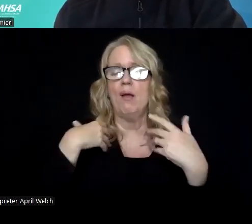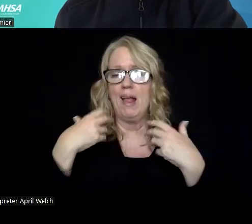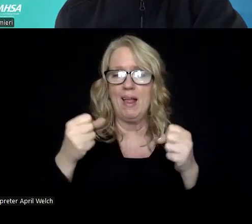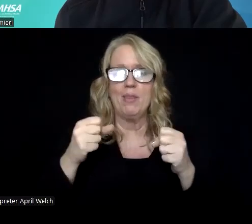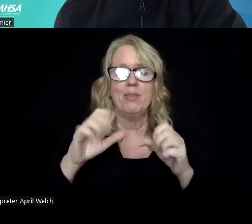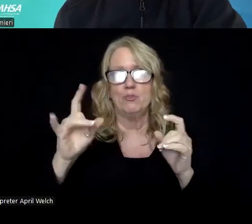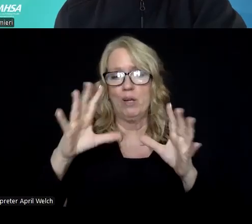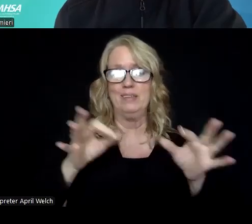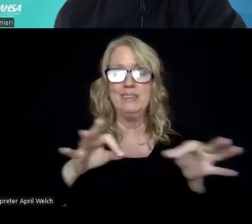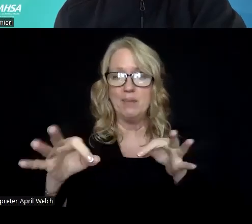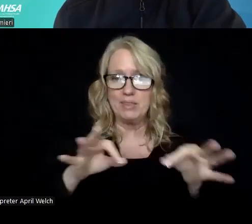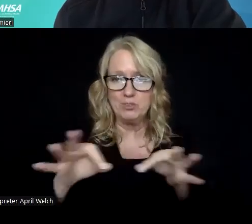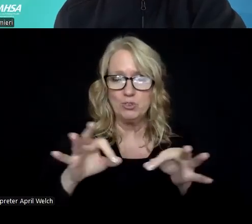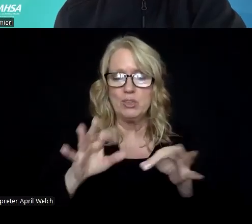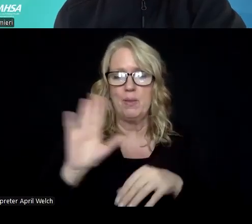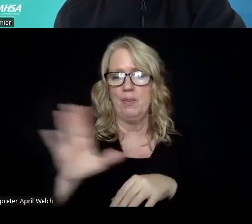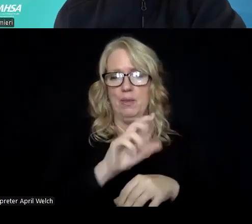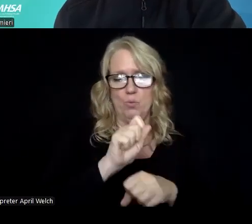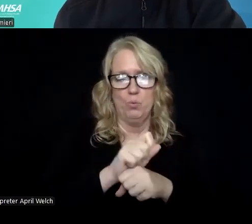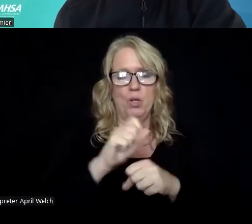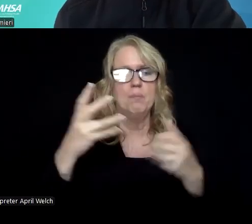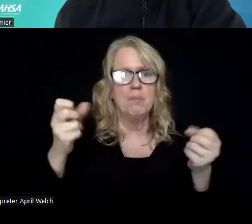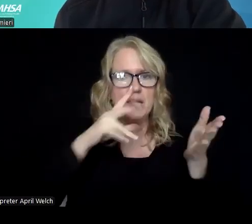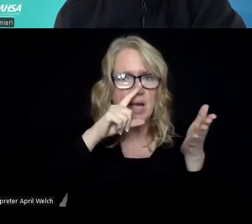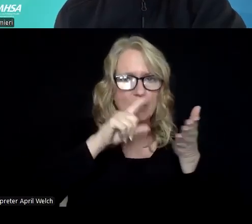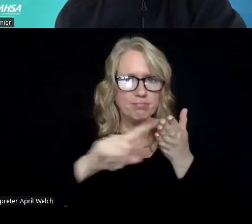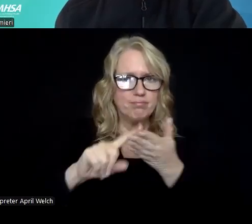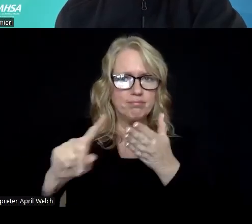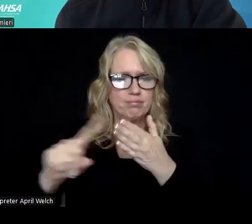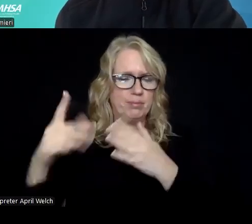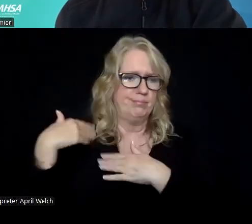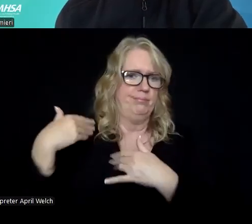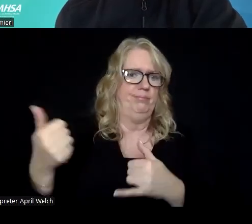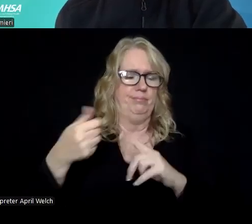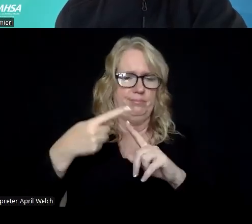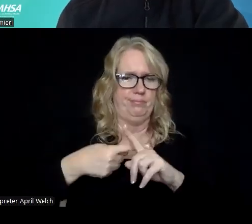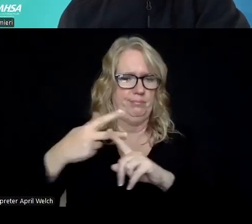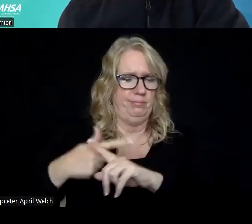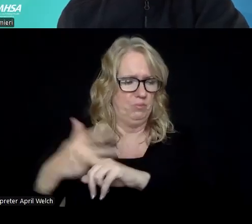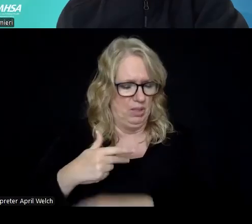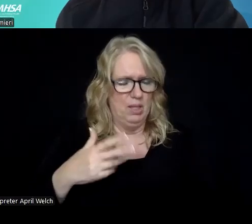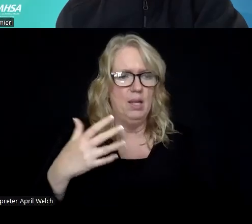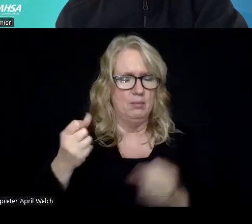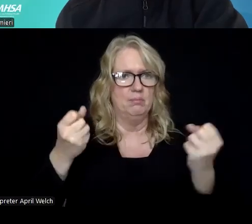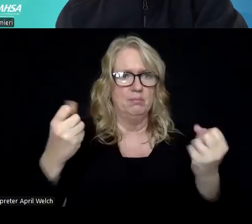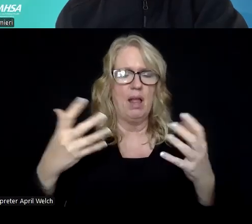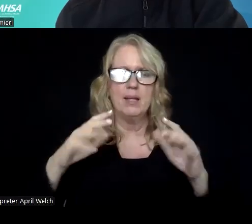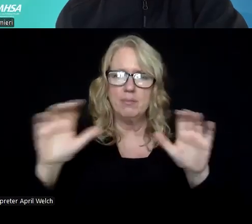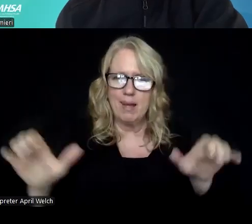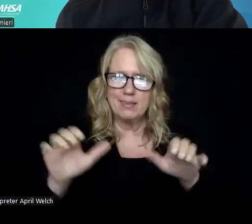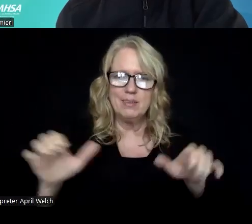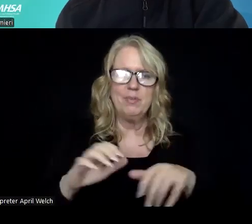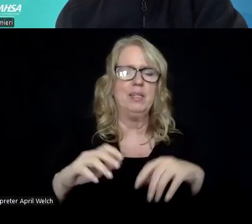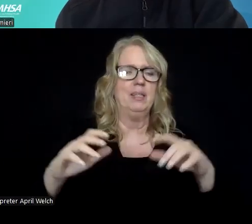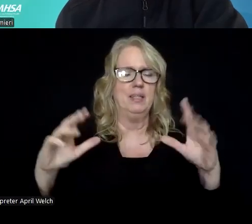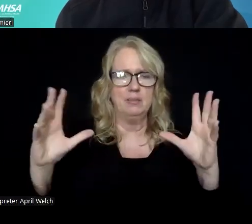definitions work, which many of you have been tracking over the past several months. There's been a lot of activity with